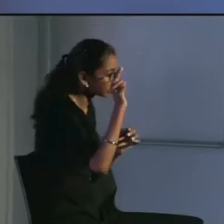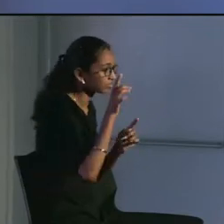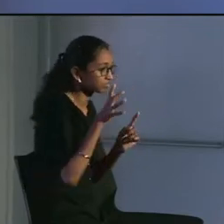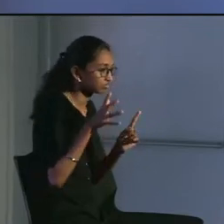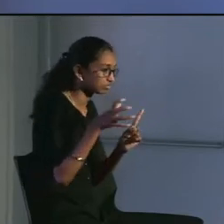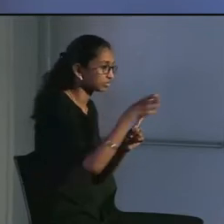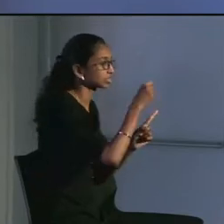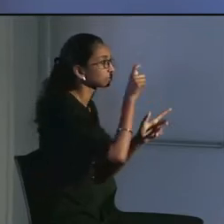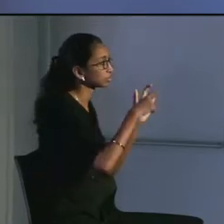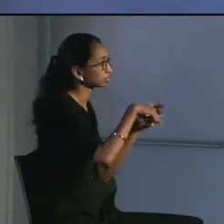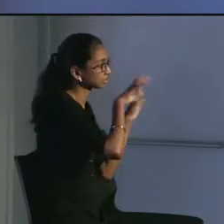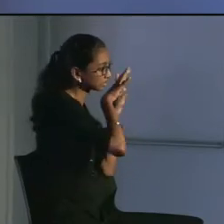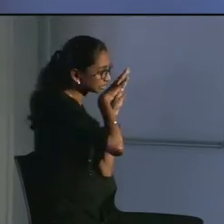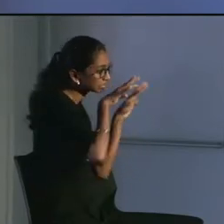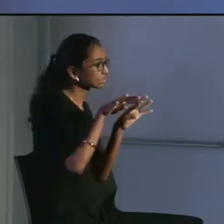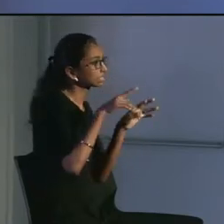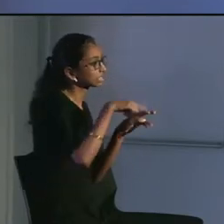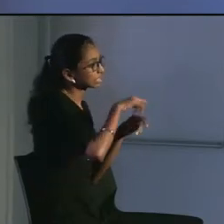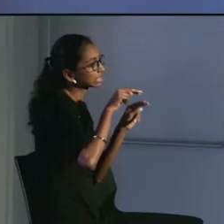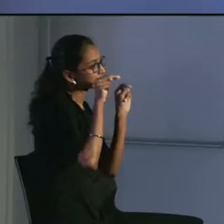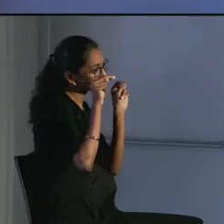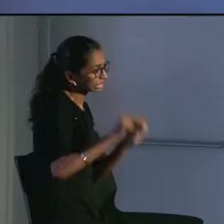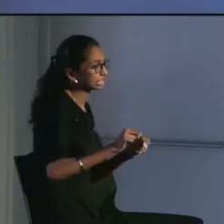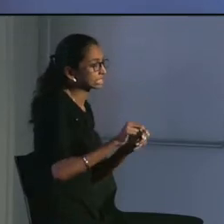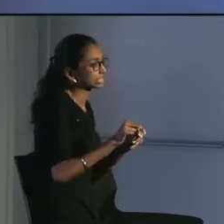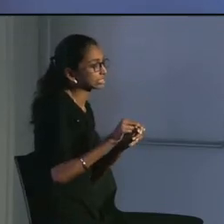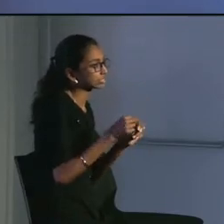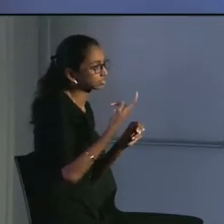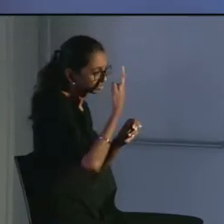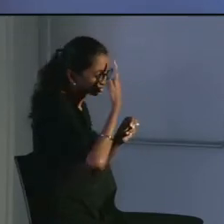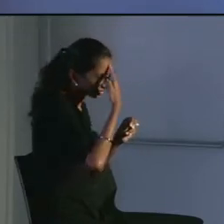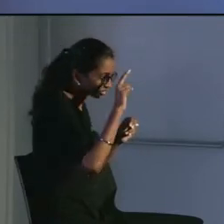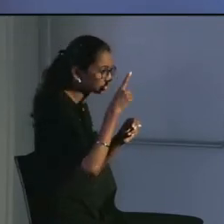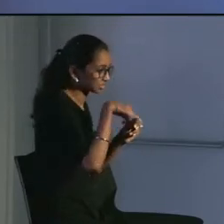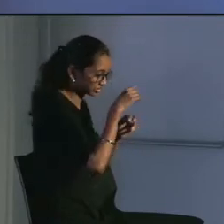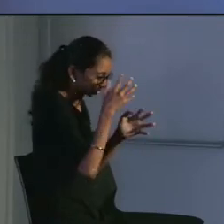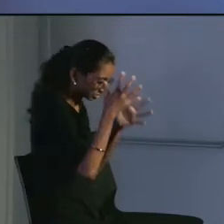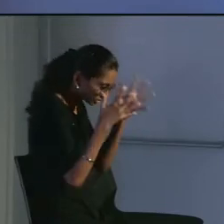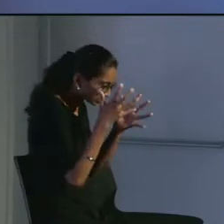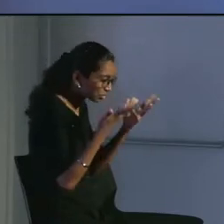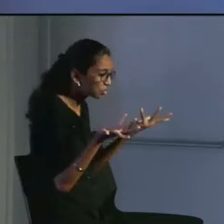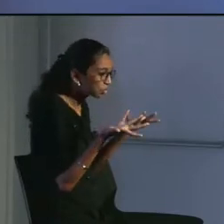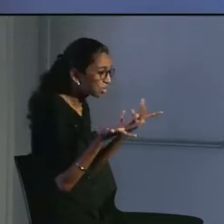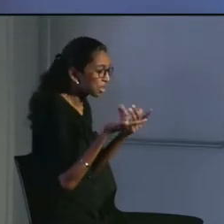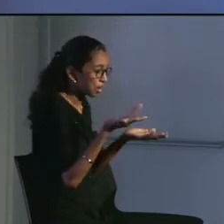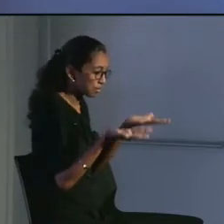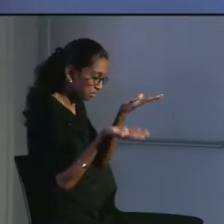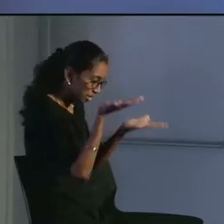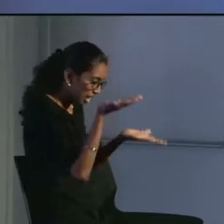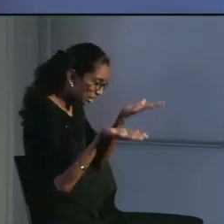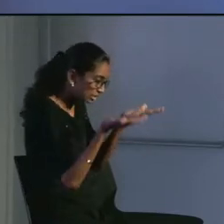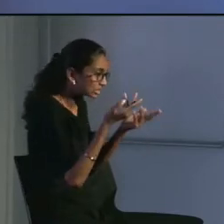public need to, concern ourselves with what kinds of balancing act?